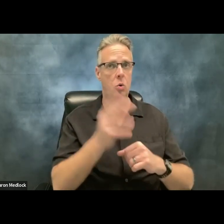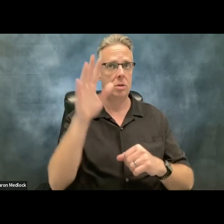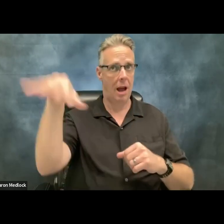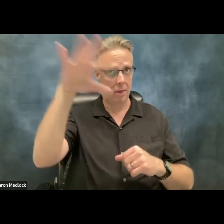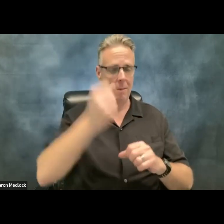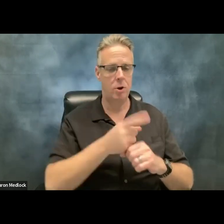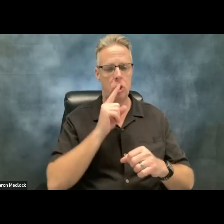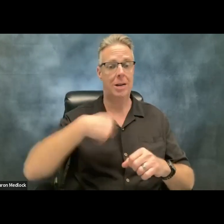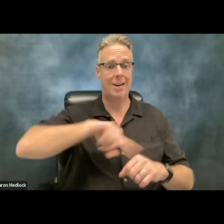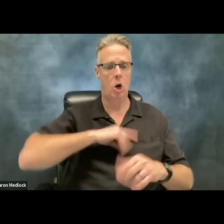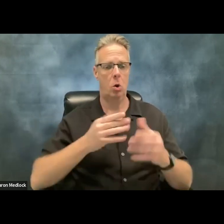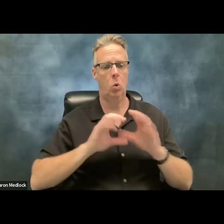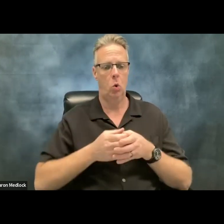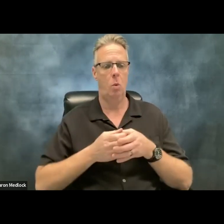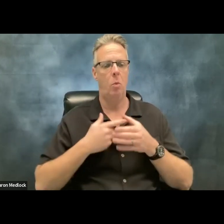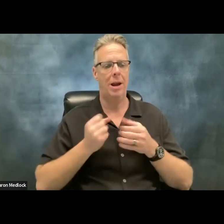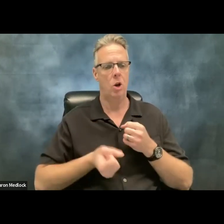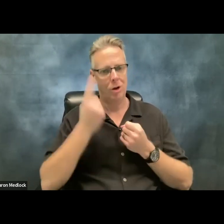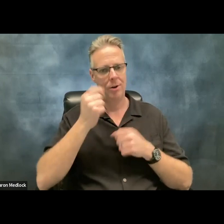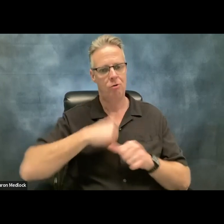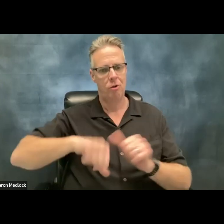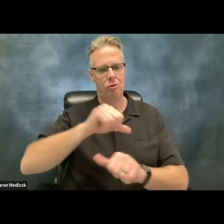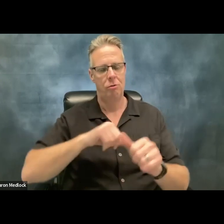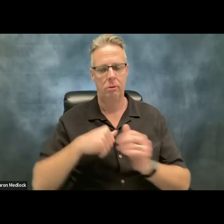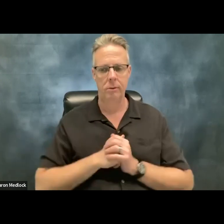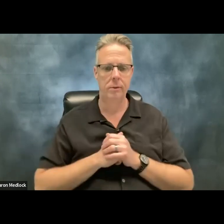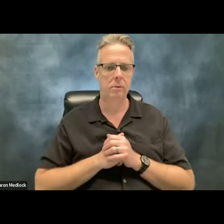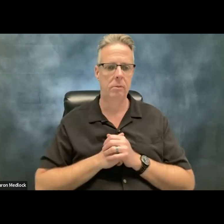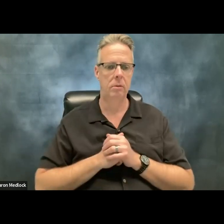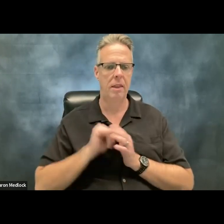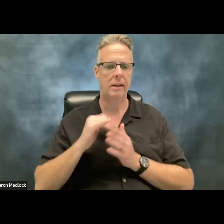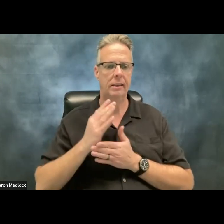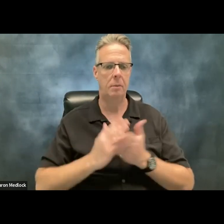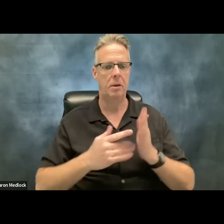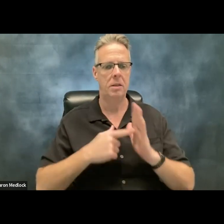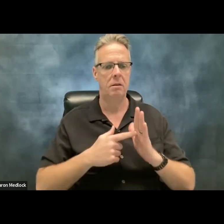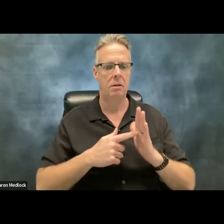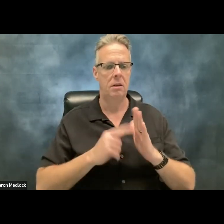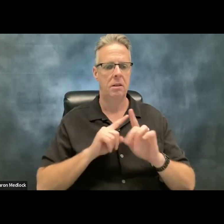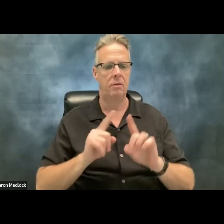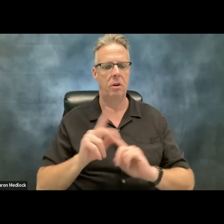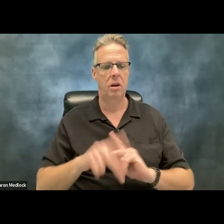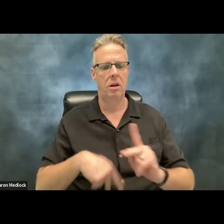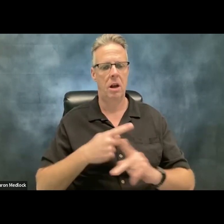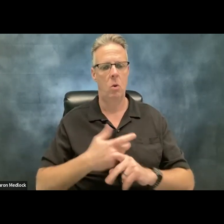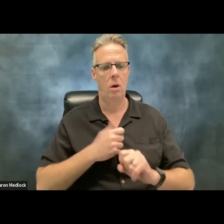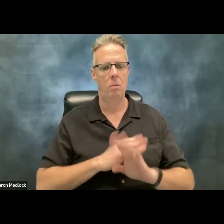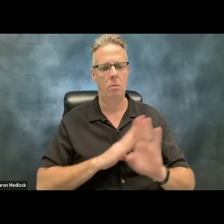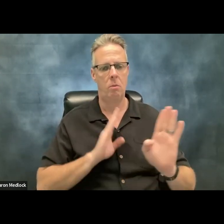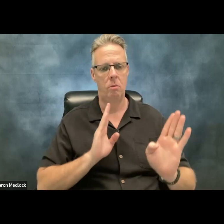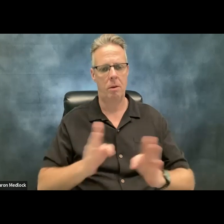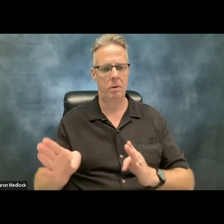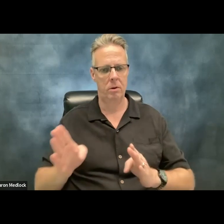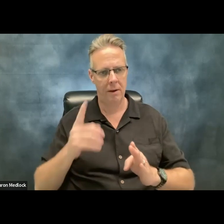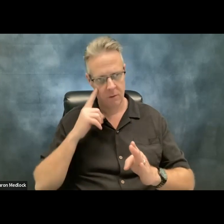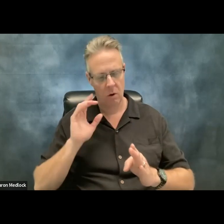so we can all be singing from the same sheet of music. Those are some examples of the kinds of things that we want to prepare in advance